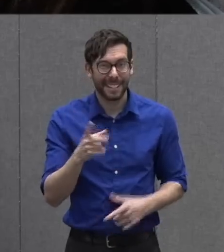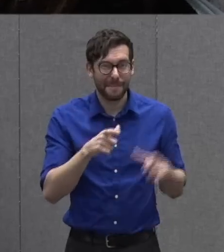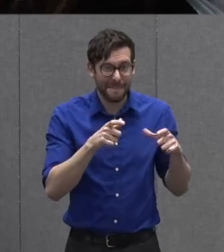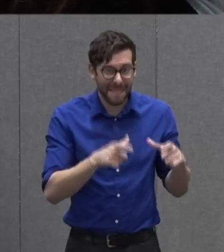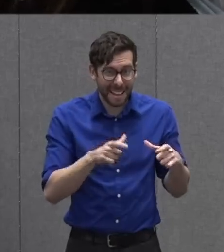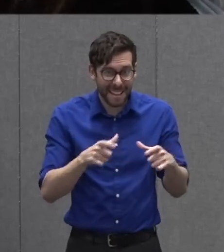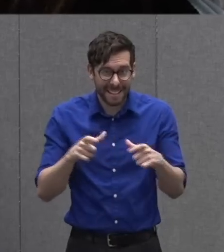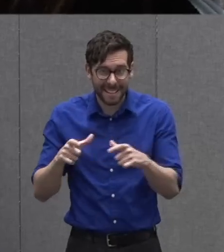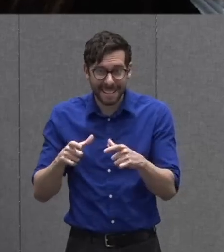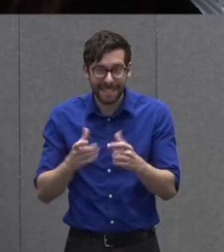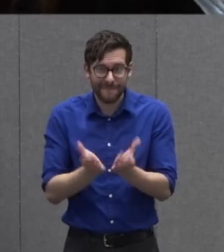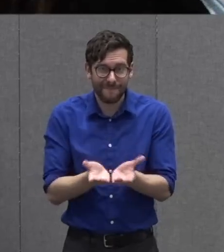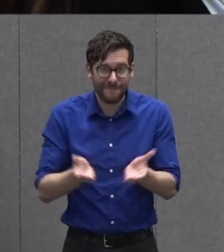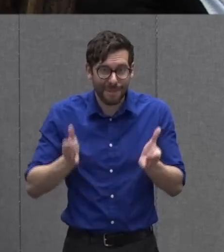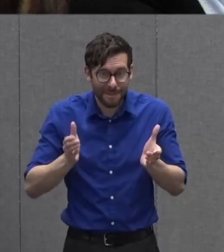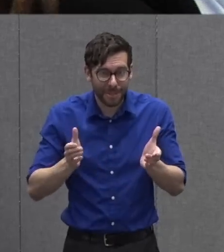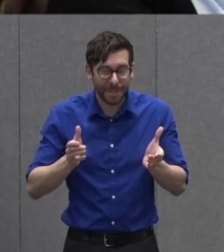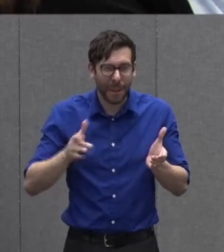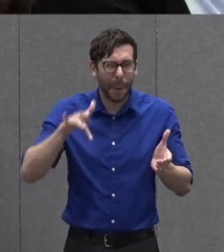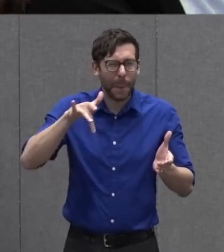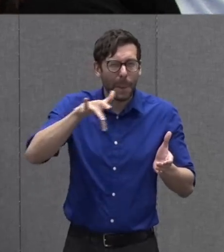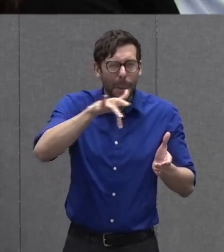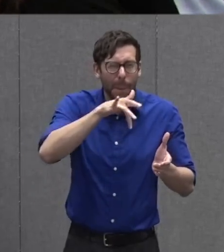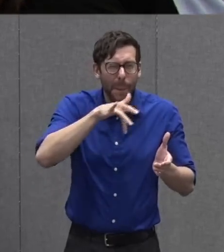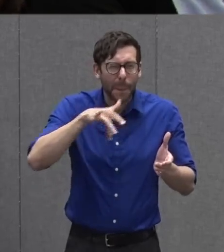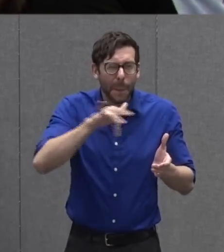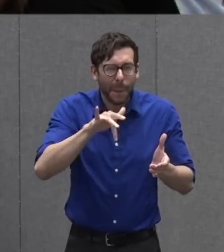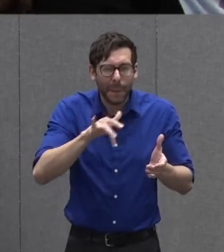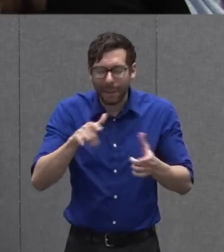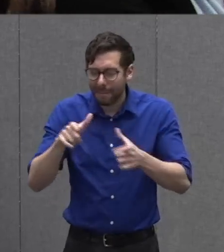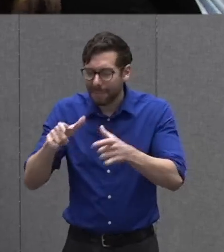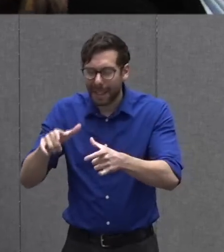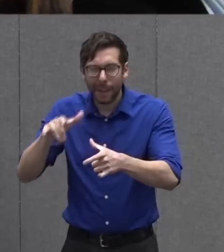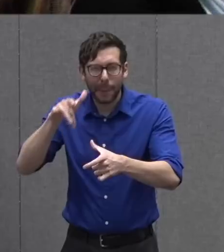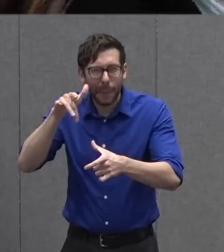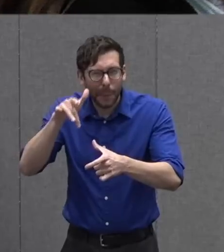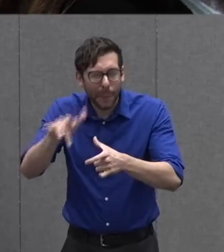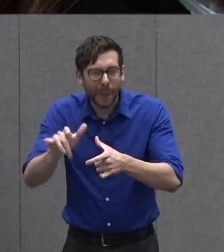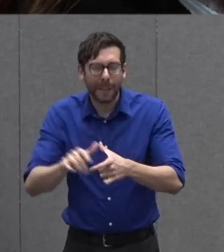empty. These poor ants.